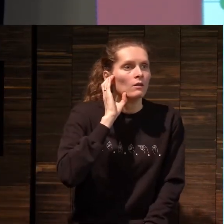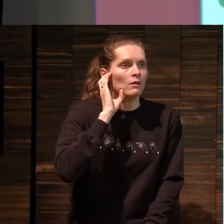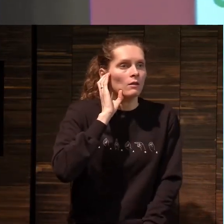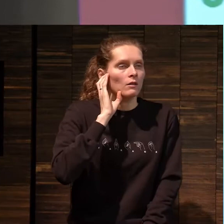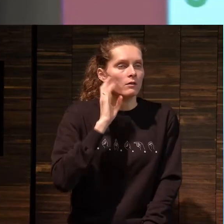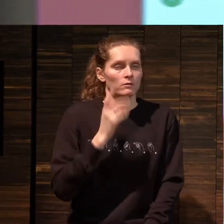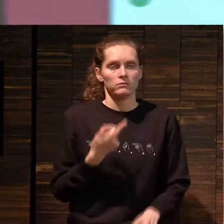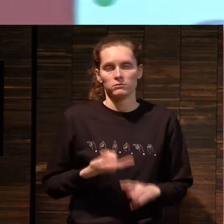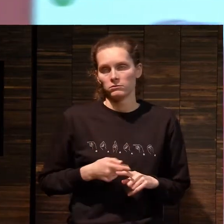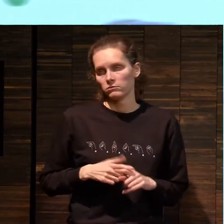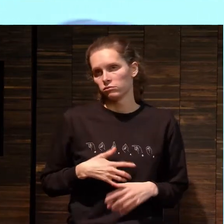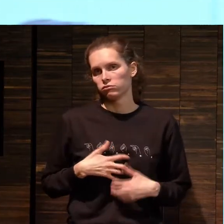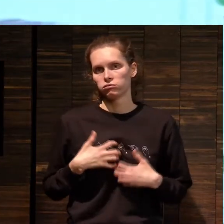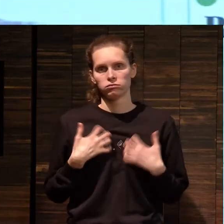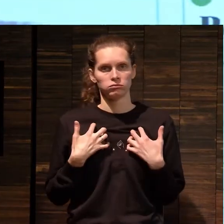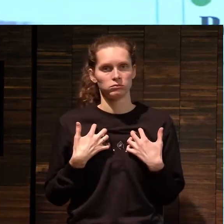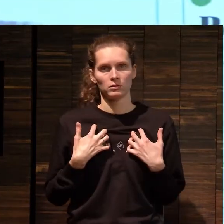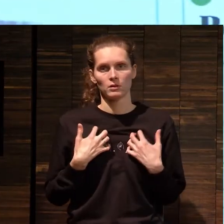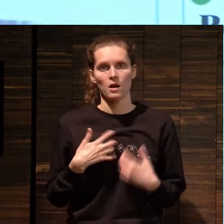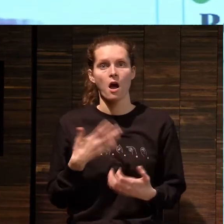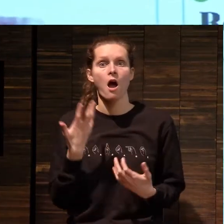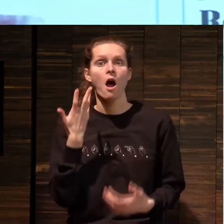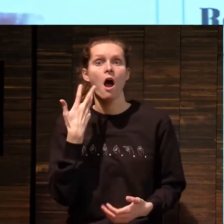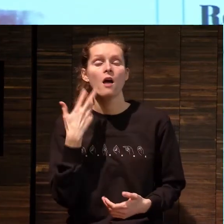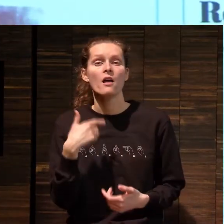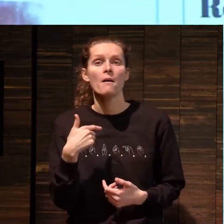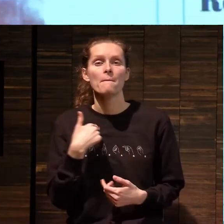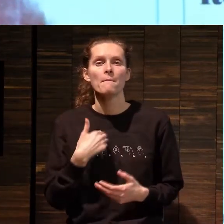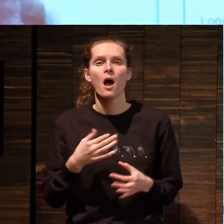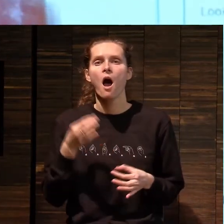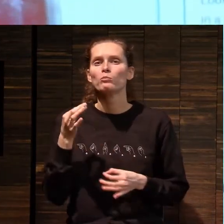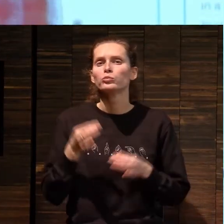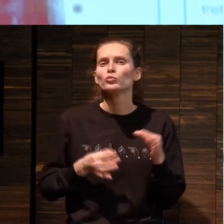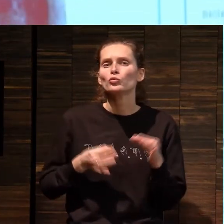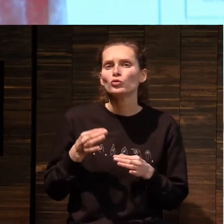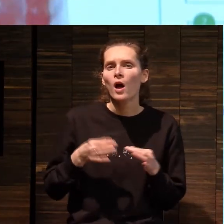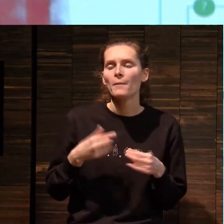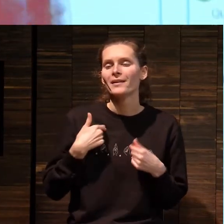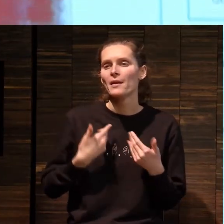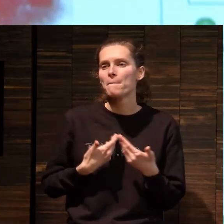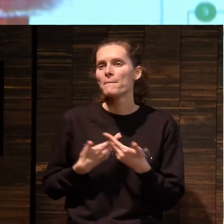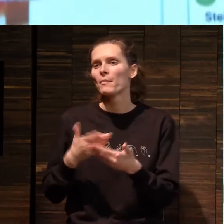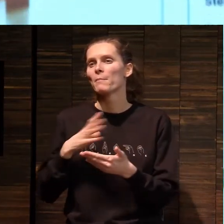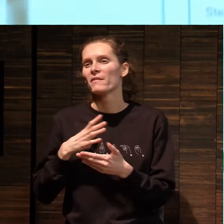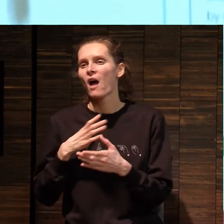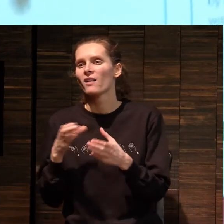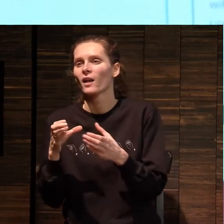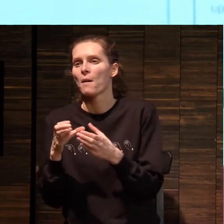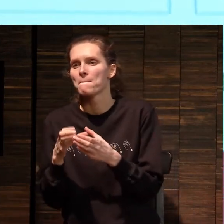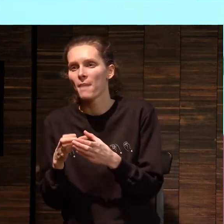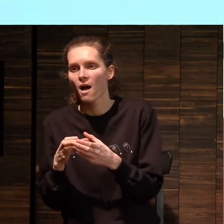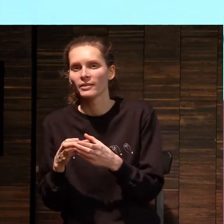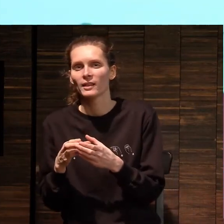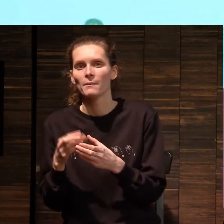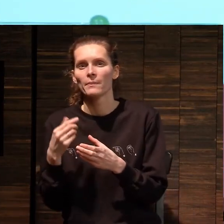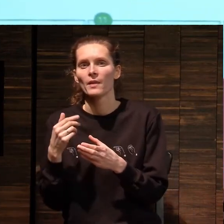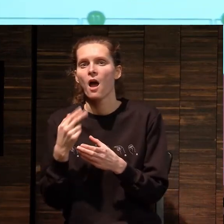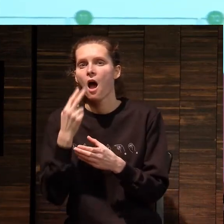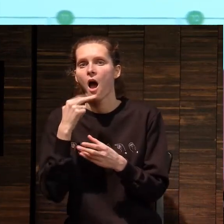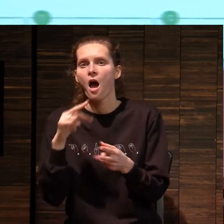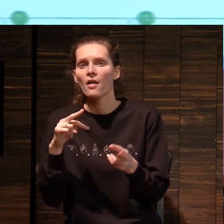on the page. The more text, the more they have to hear. This is terrible. And sometimes I